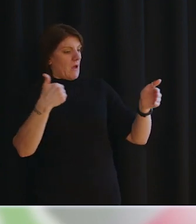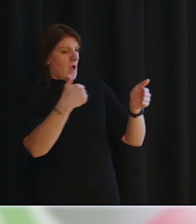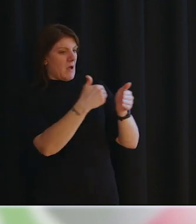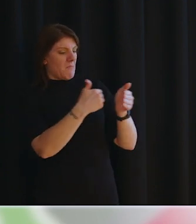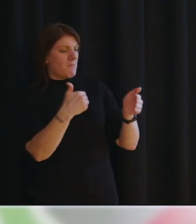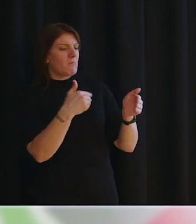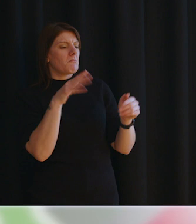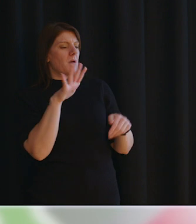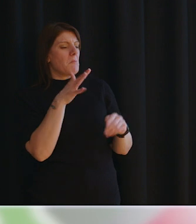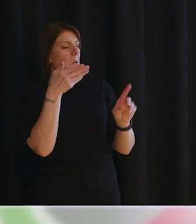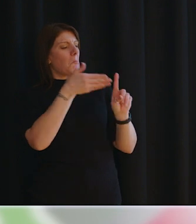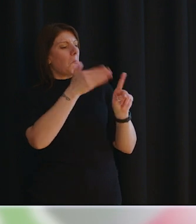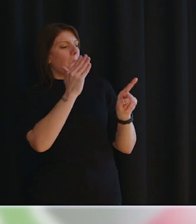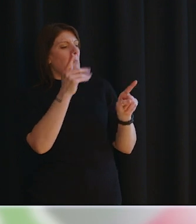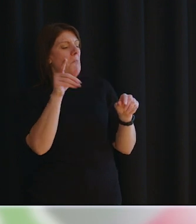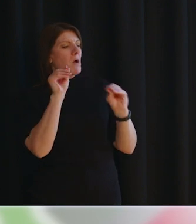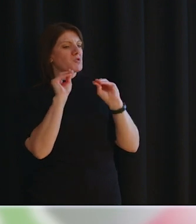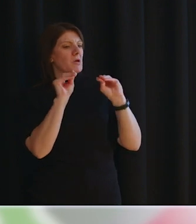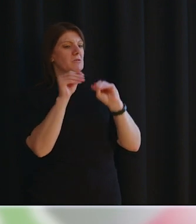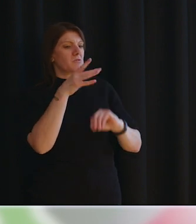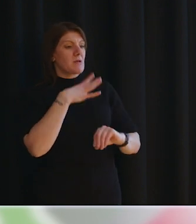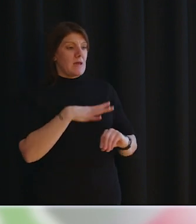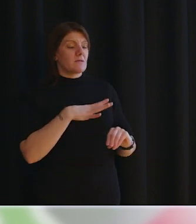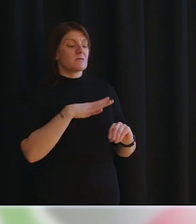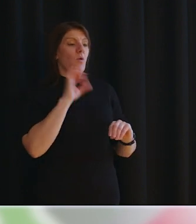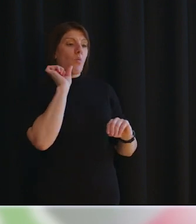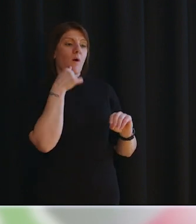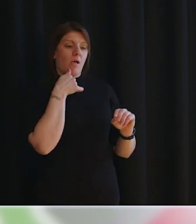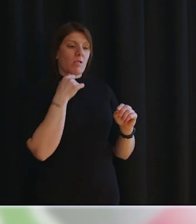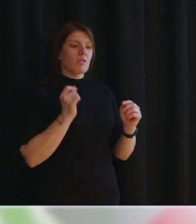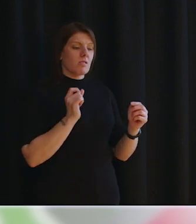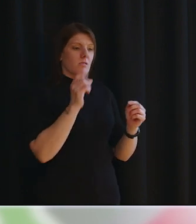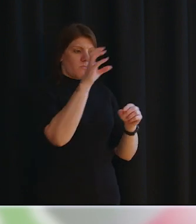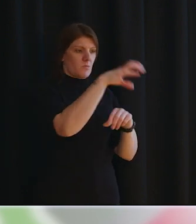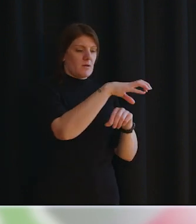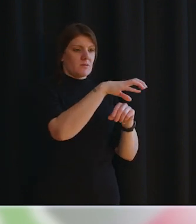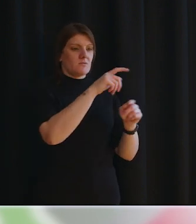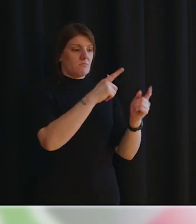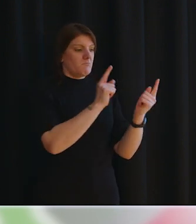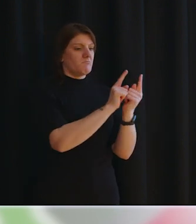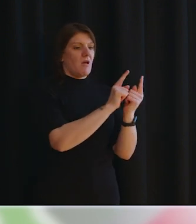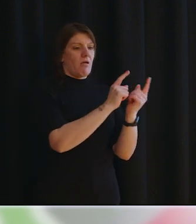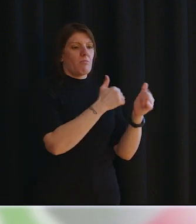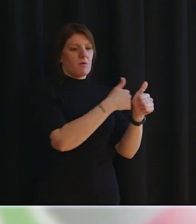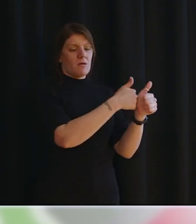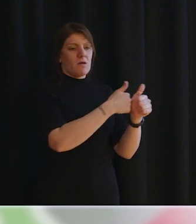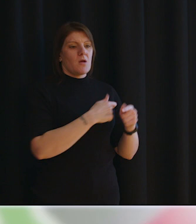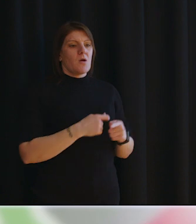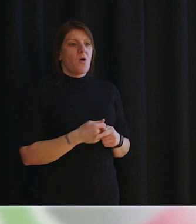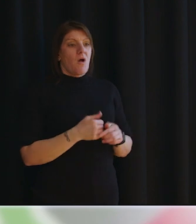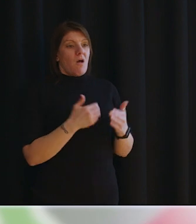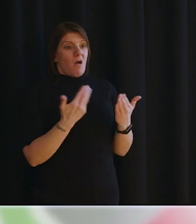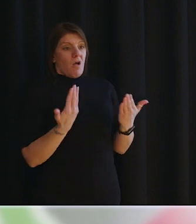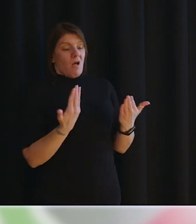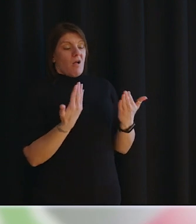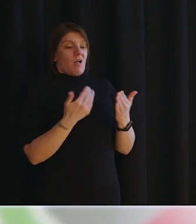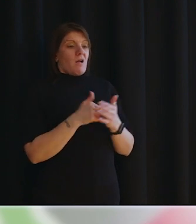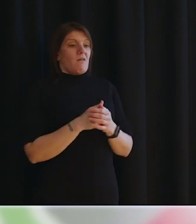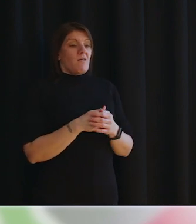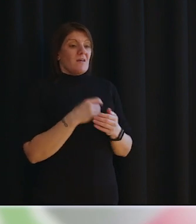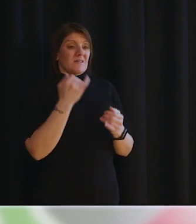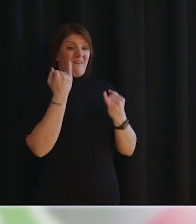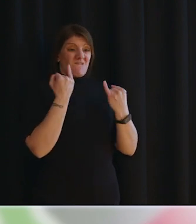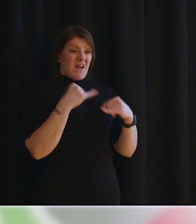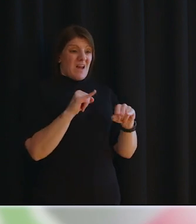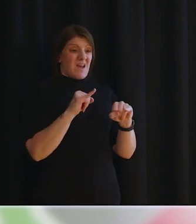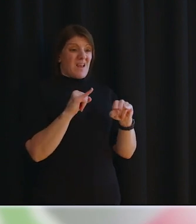an educational need there and put something in place. Someone might have a diagnosis. If there's a failure to close an attainment gap